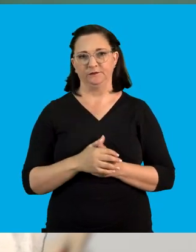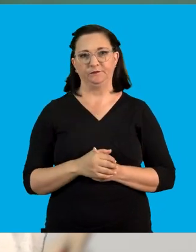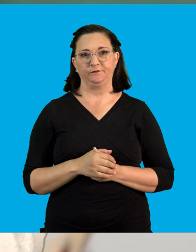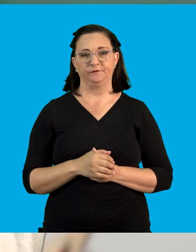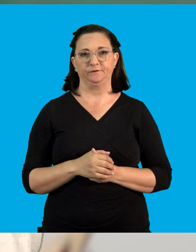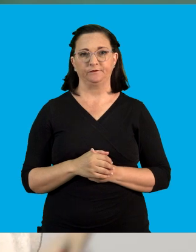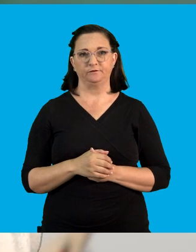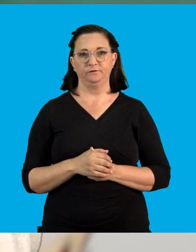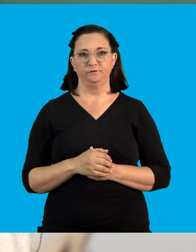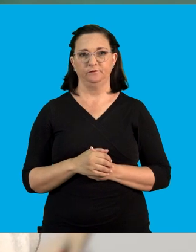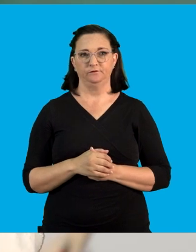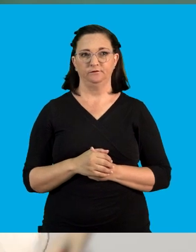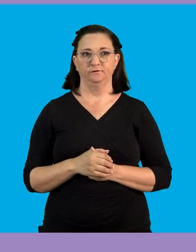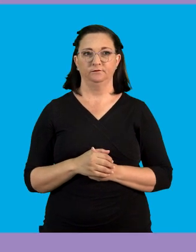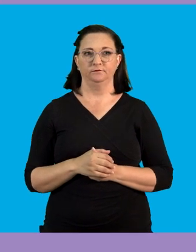on.